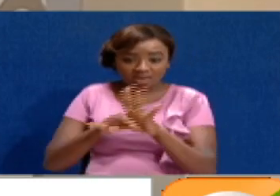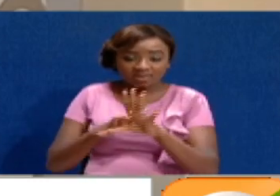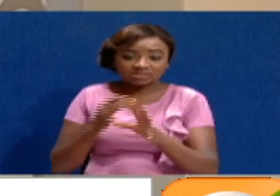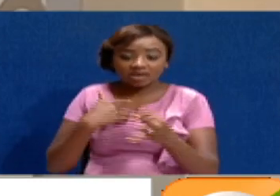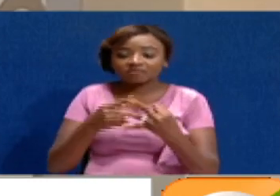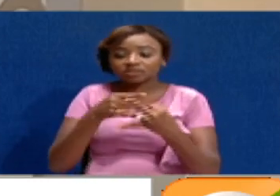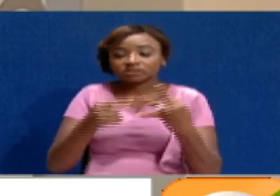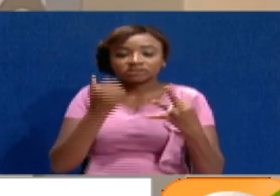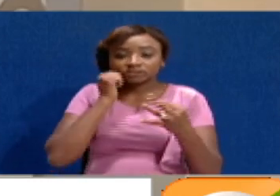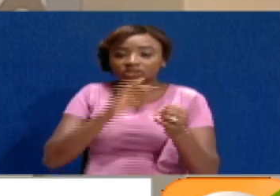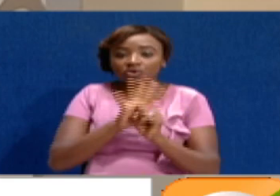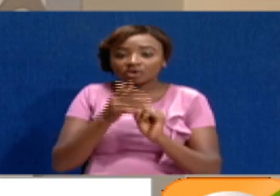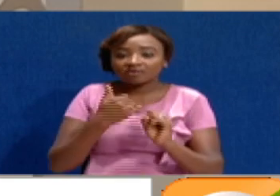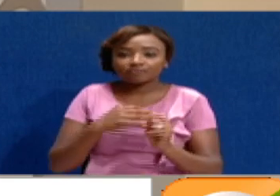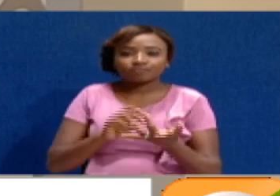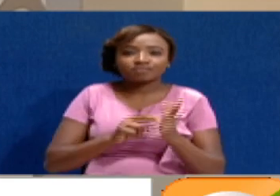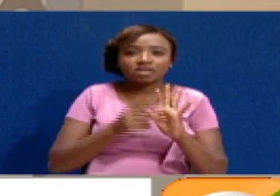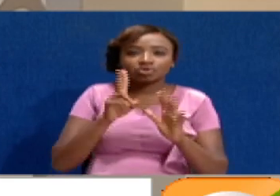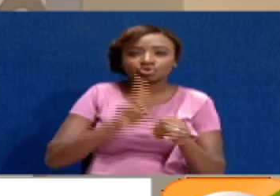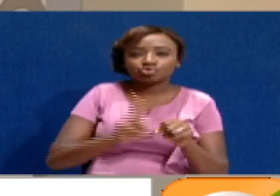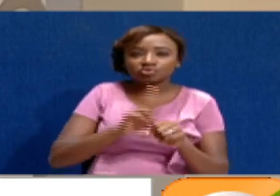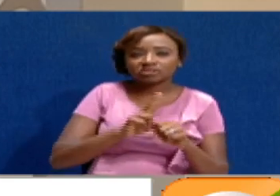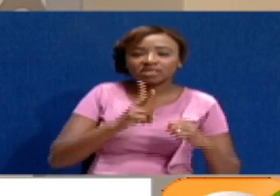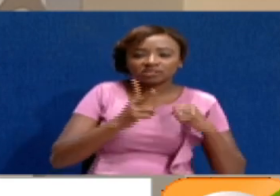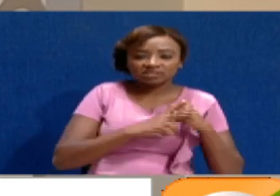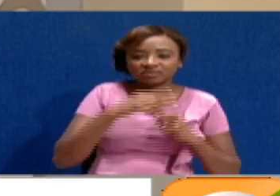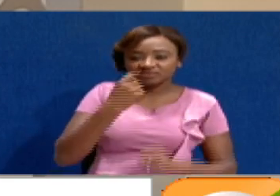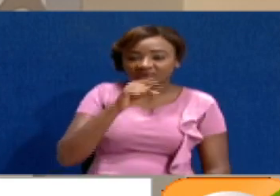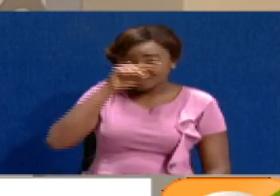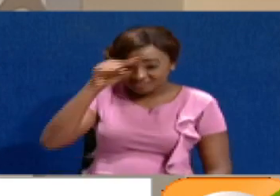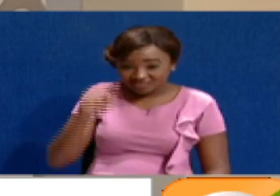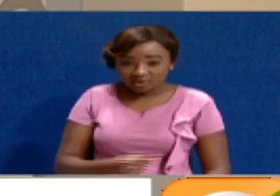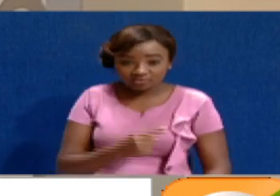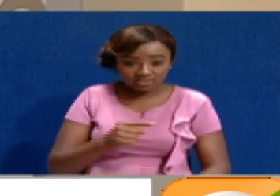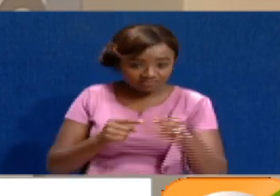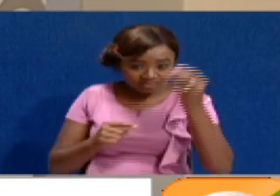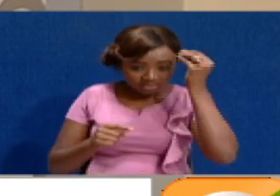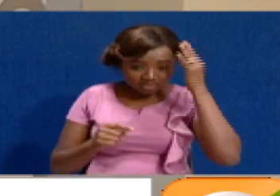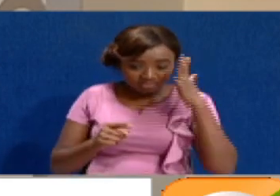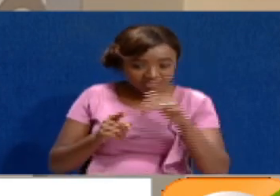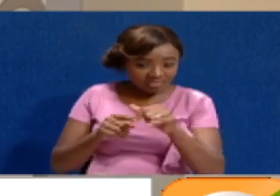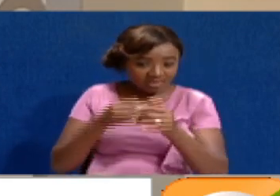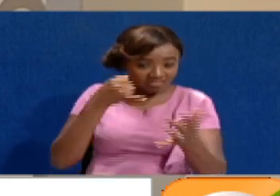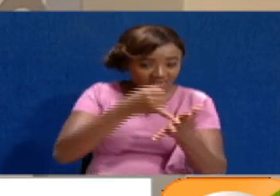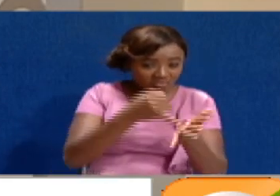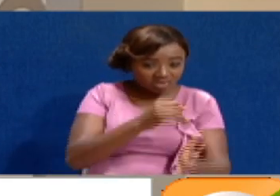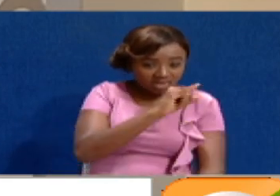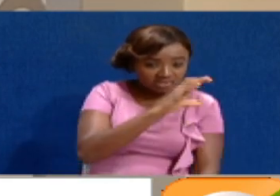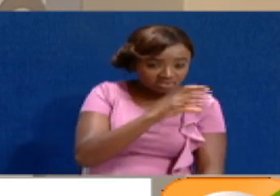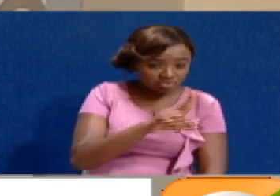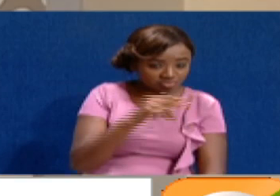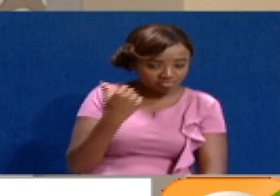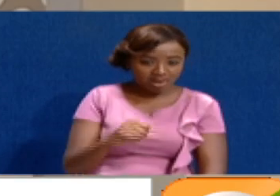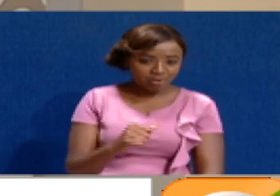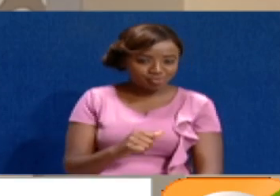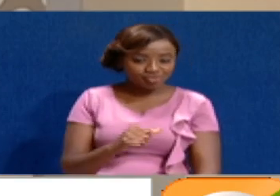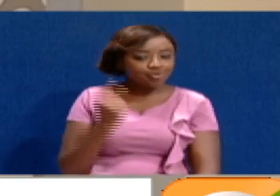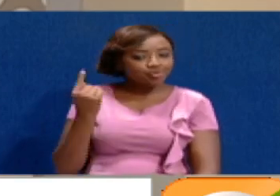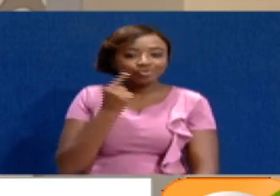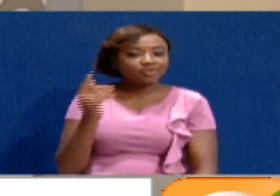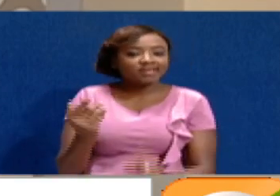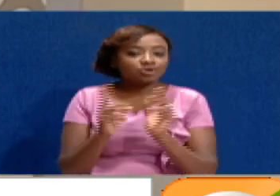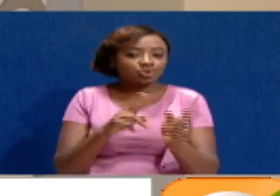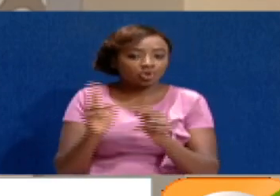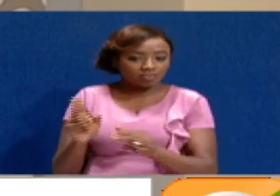750,000 on COVID-19 testing and hospital care. Mind you, they were not even in intensive care. I'm sure you've heard of